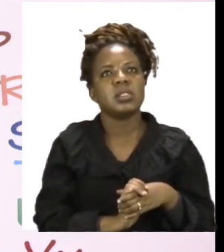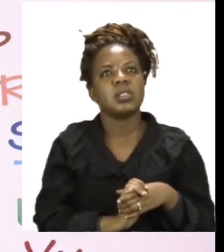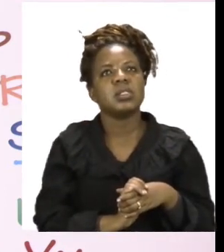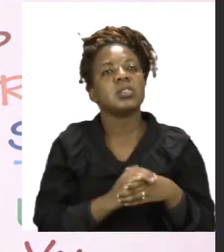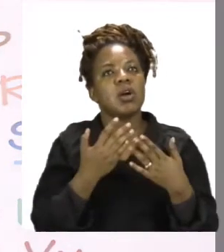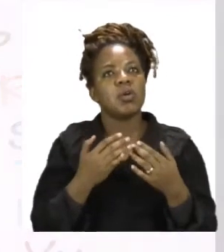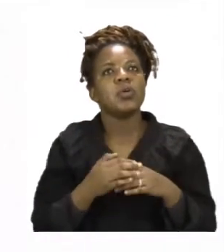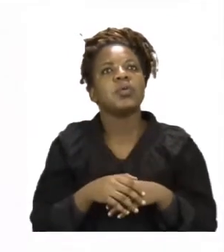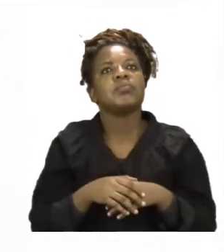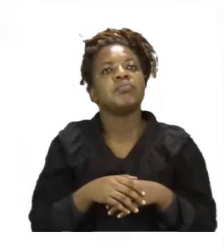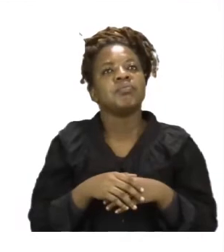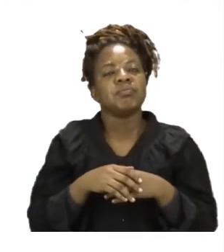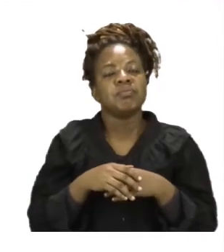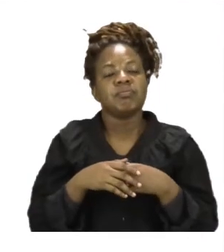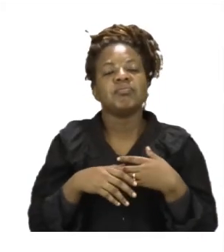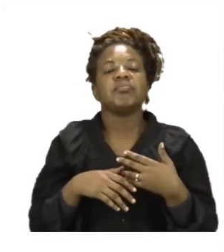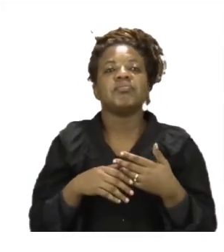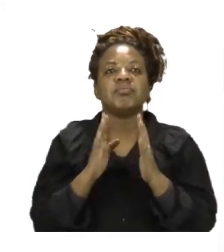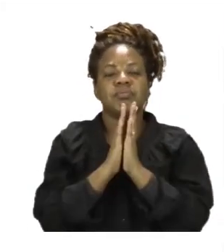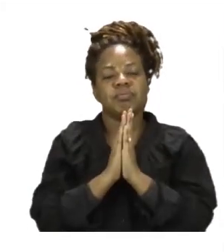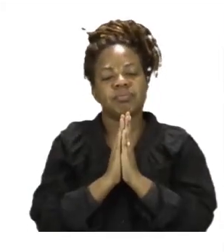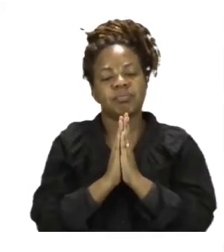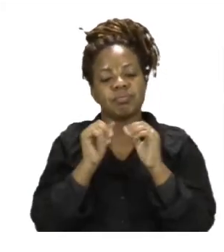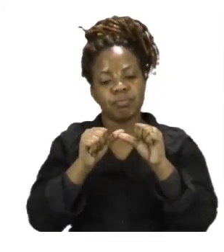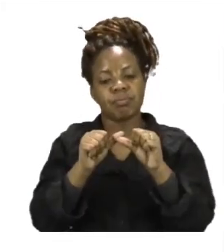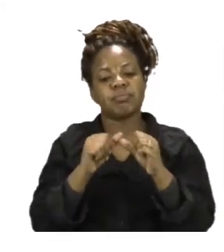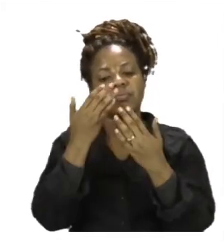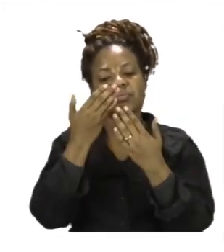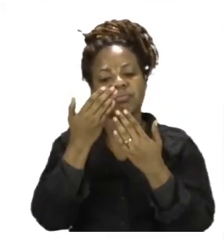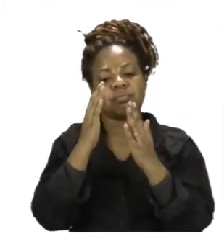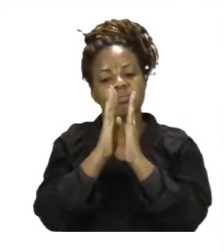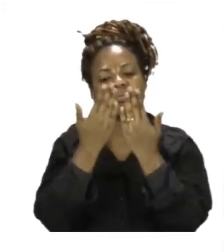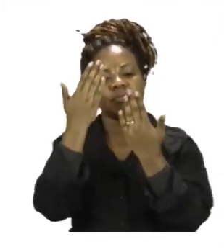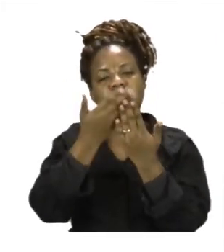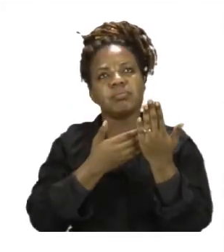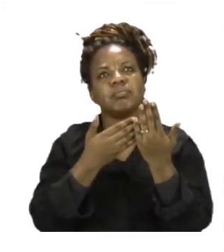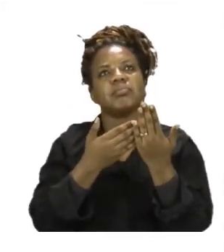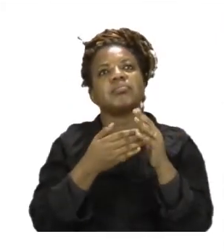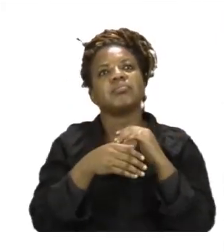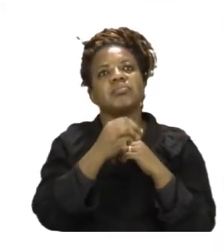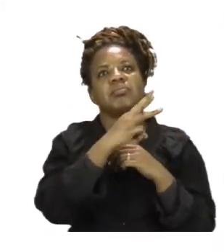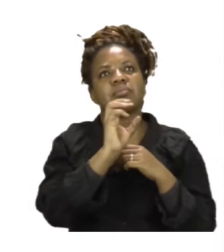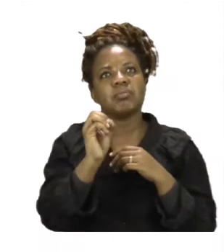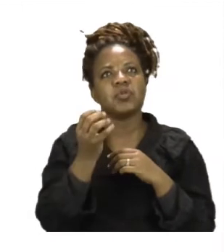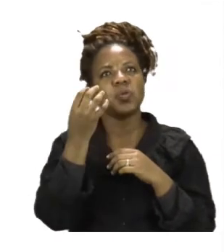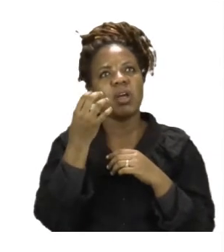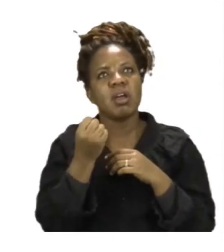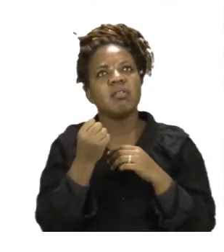last page, page 30. Now page 30 has some instructions that you need to